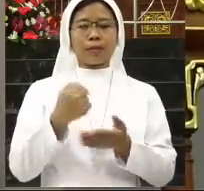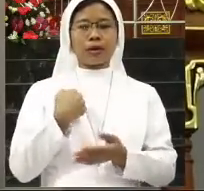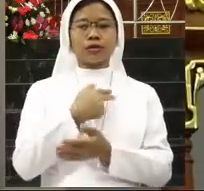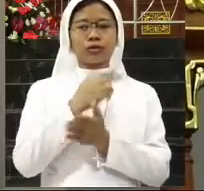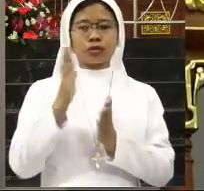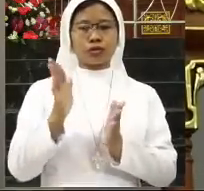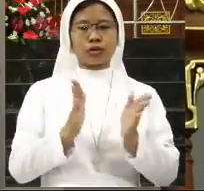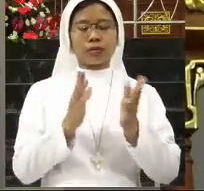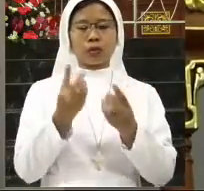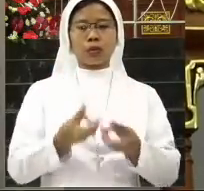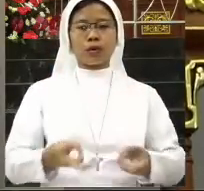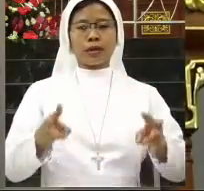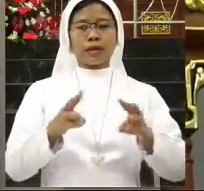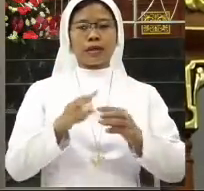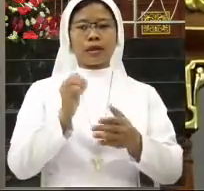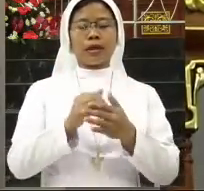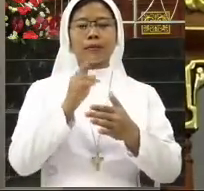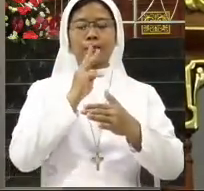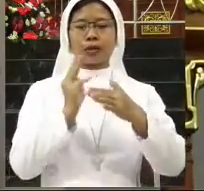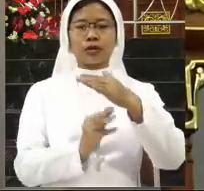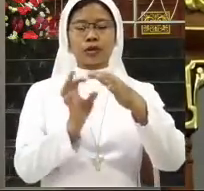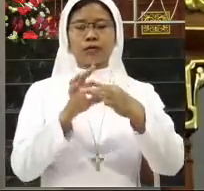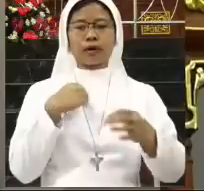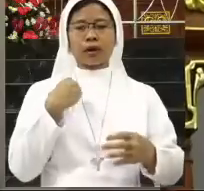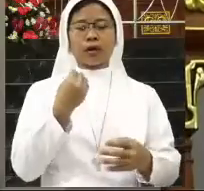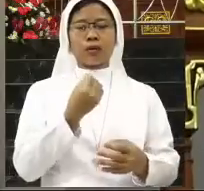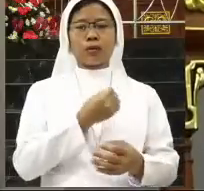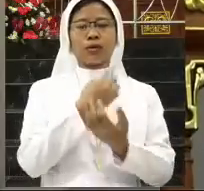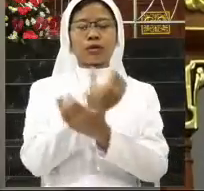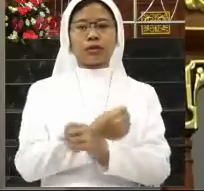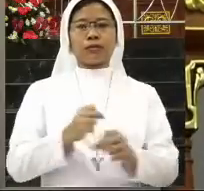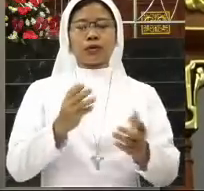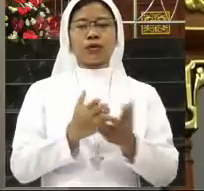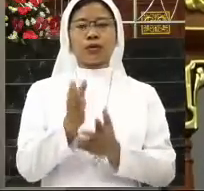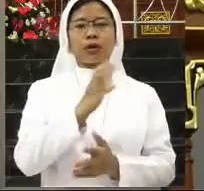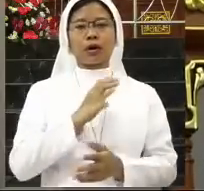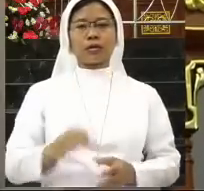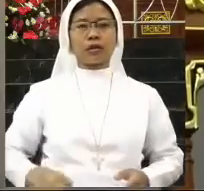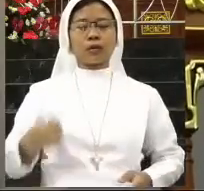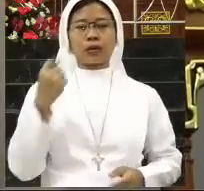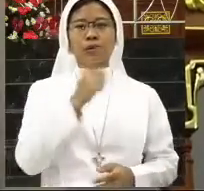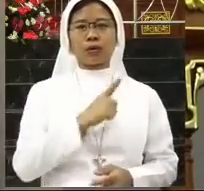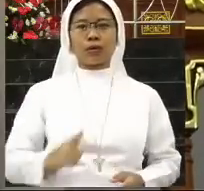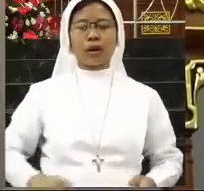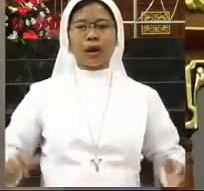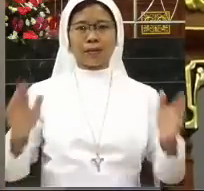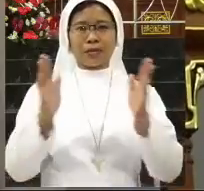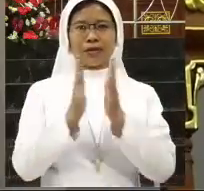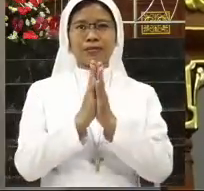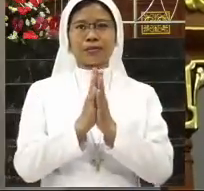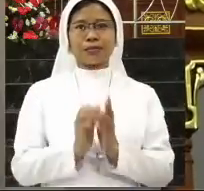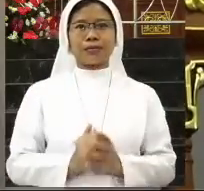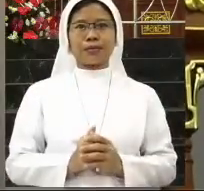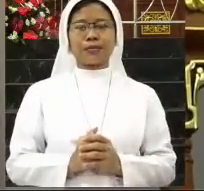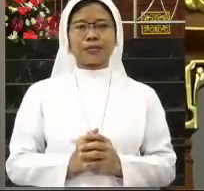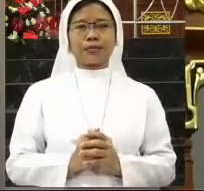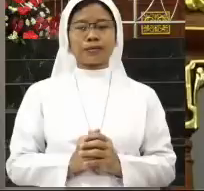worthily in the mystery of our redemption, through Christ our Lord. Amen.